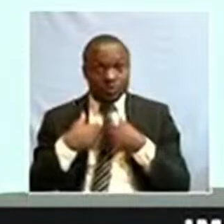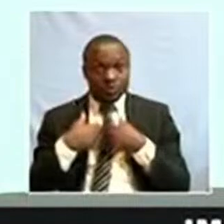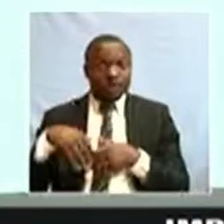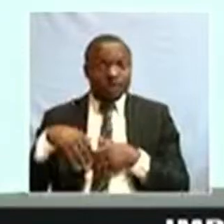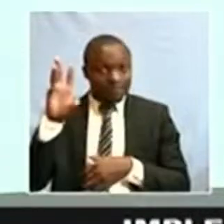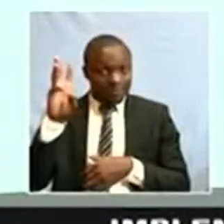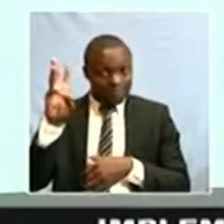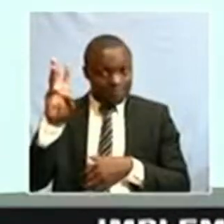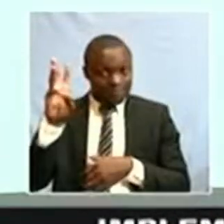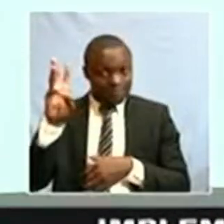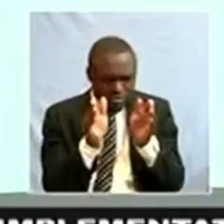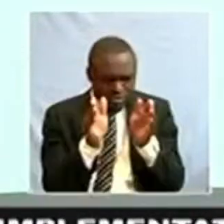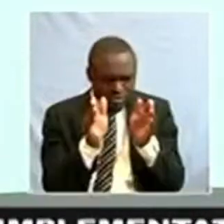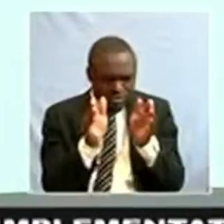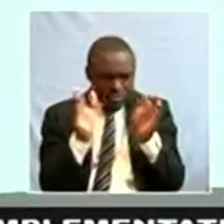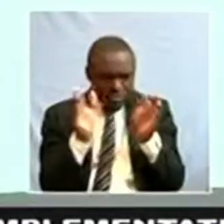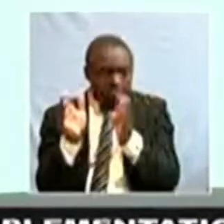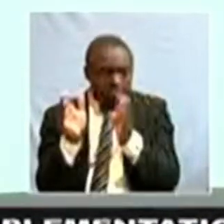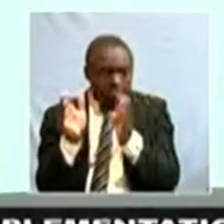under construction and 2.